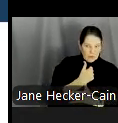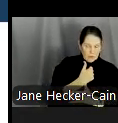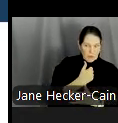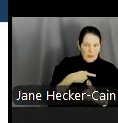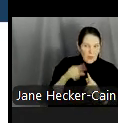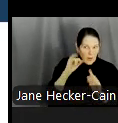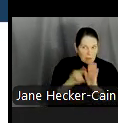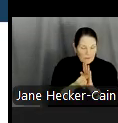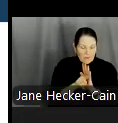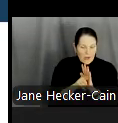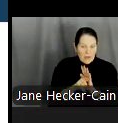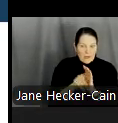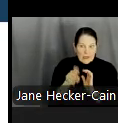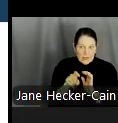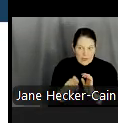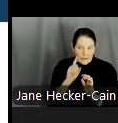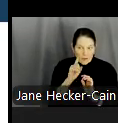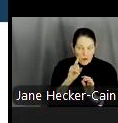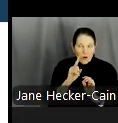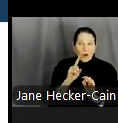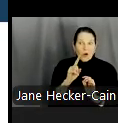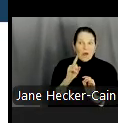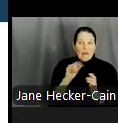and potential areas for public health action.